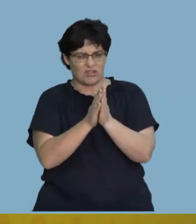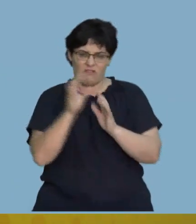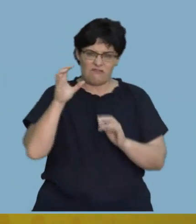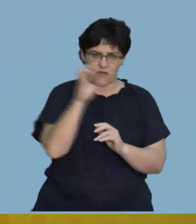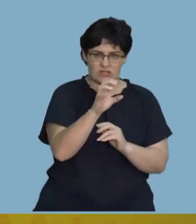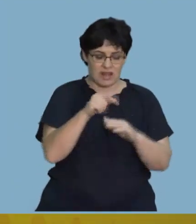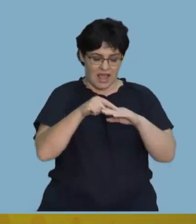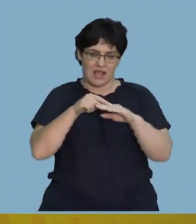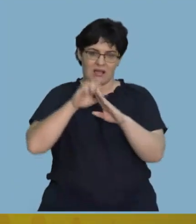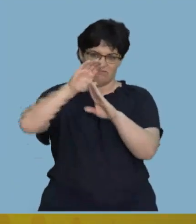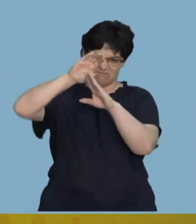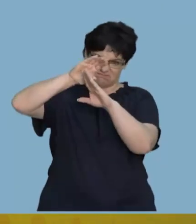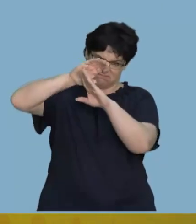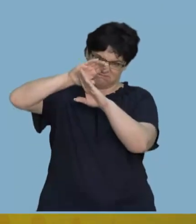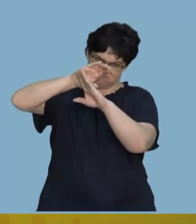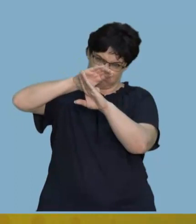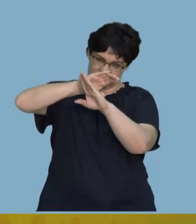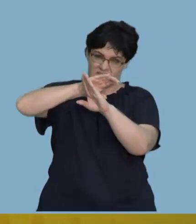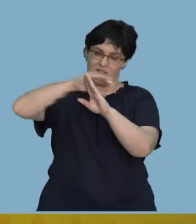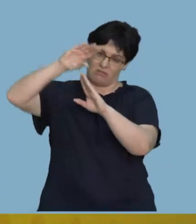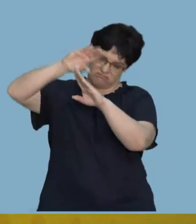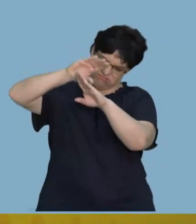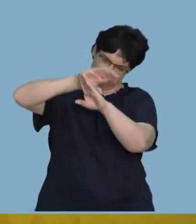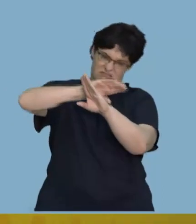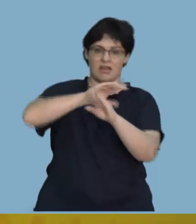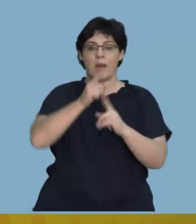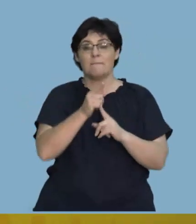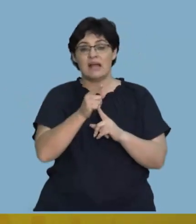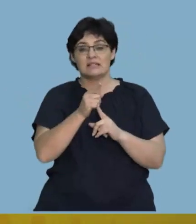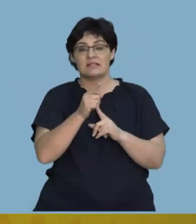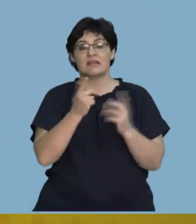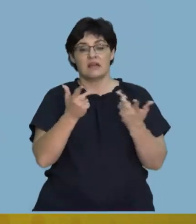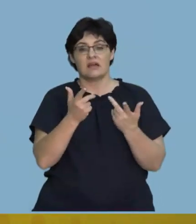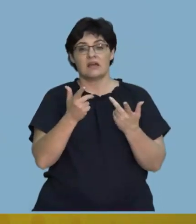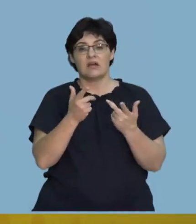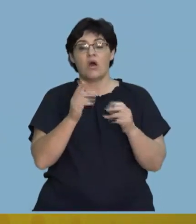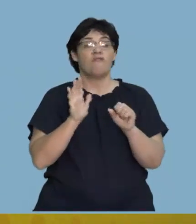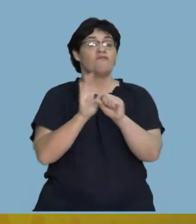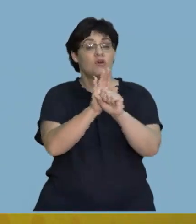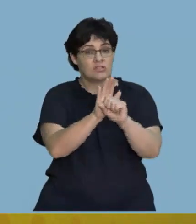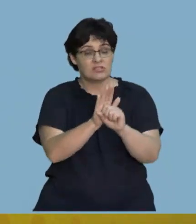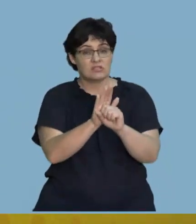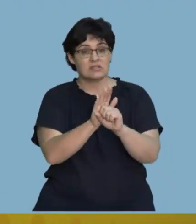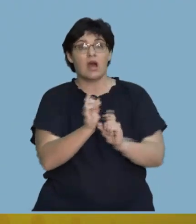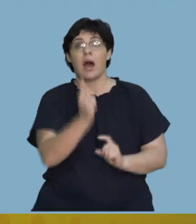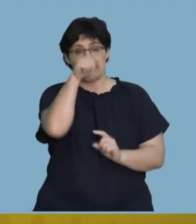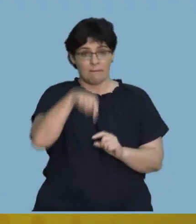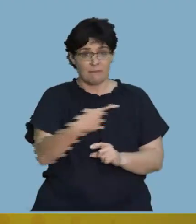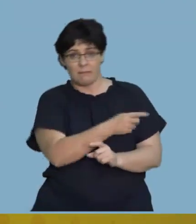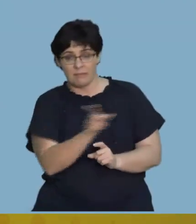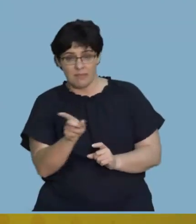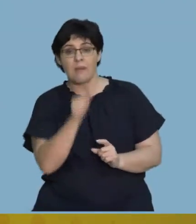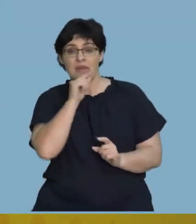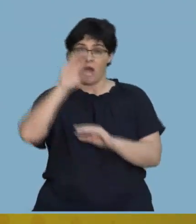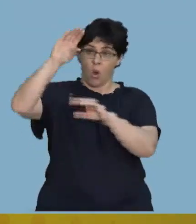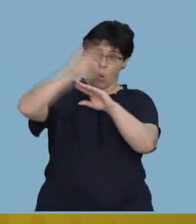the surface on this object as it slides down. But the direction of this force is also very important. It's always opposite to